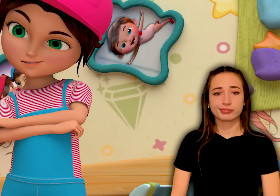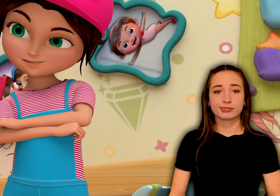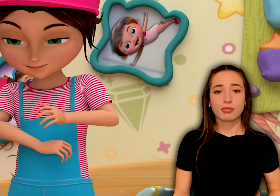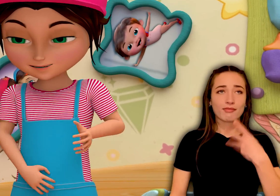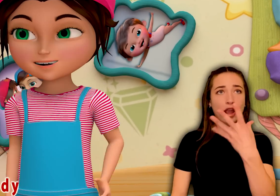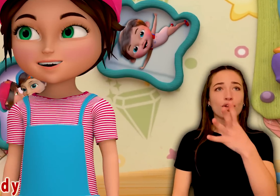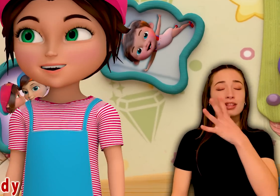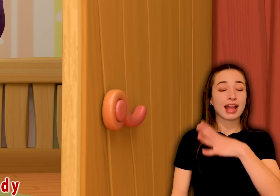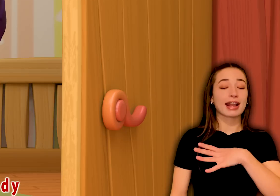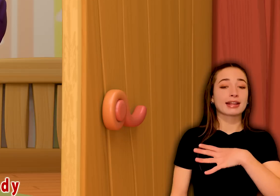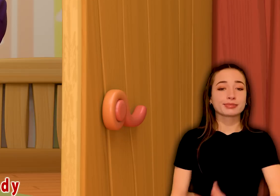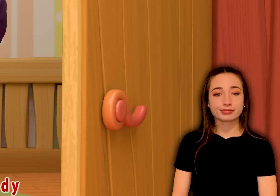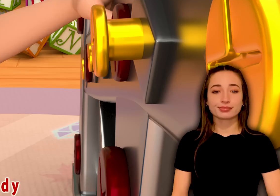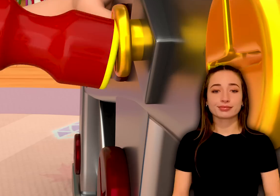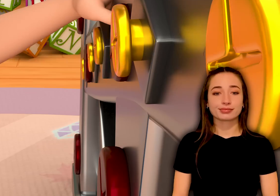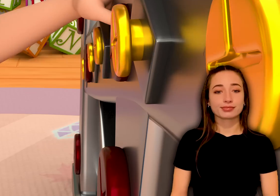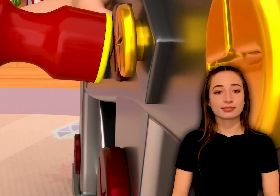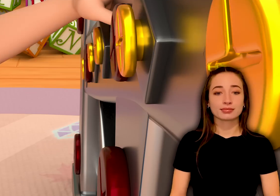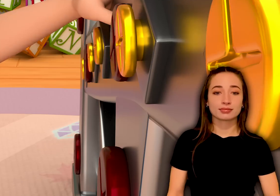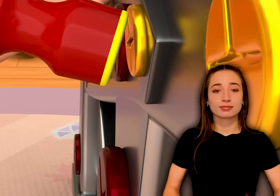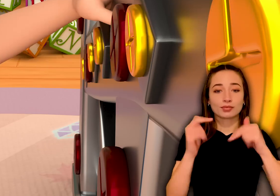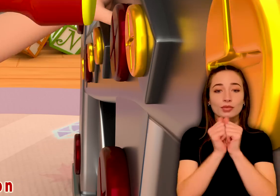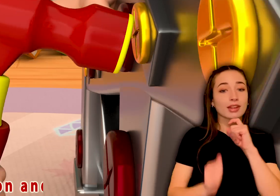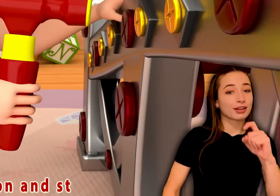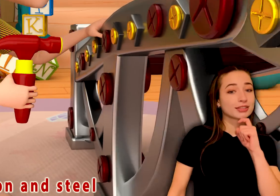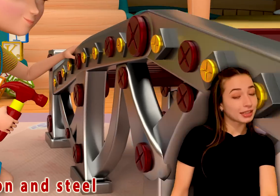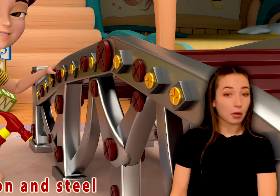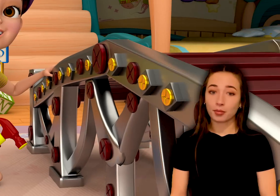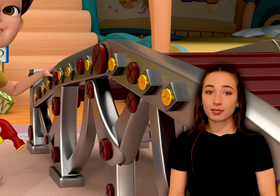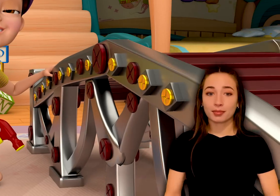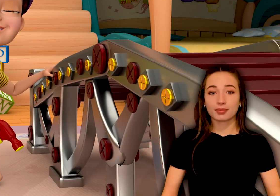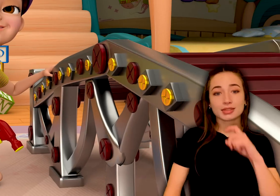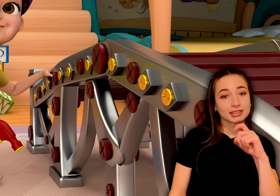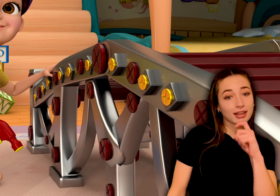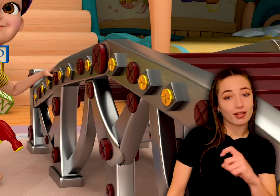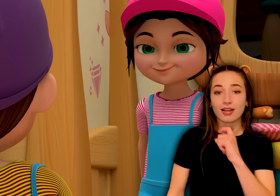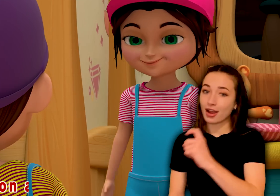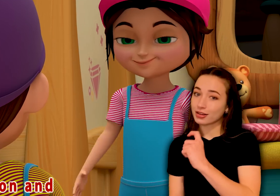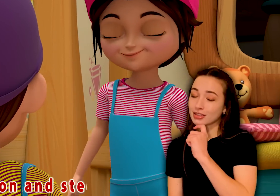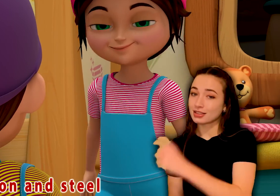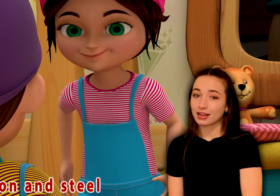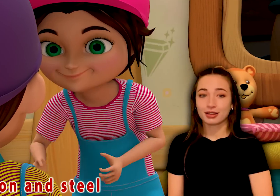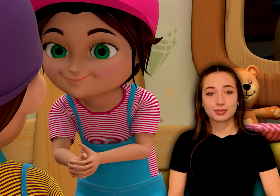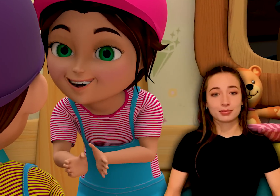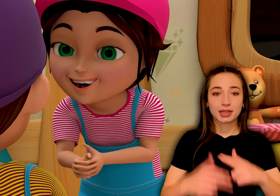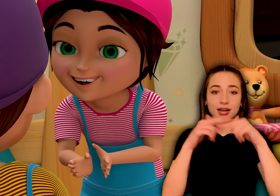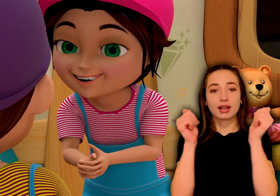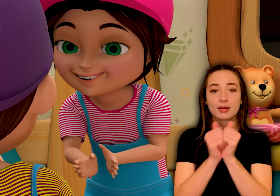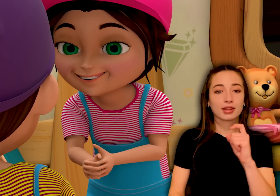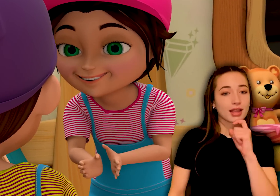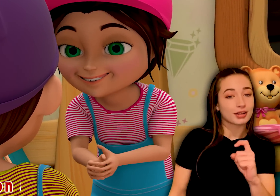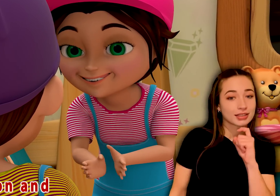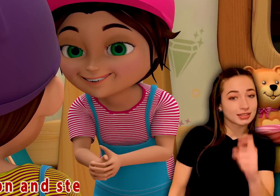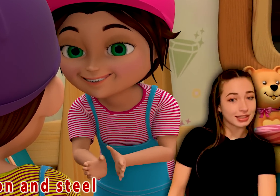stay My Fair Lady build it up with Iron and Steel Iron and Steel Iron and Steel